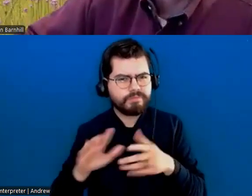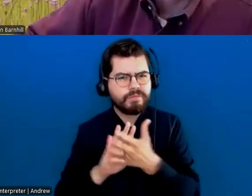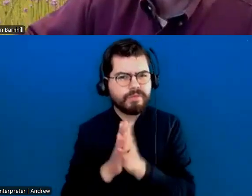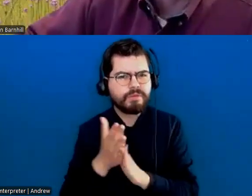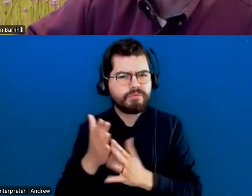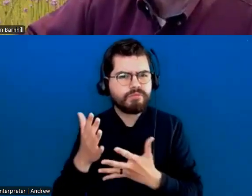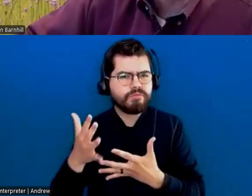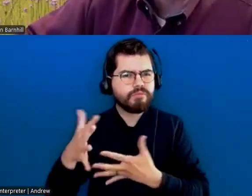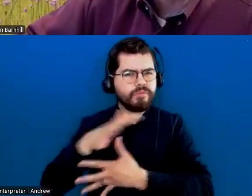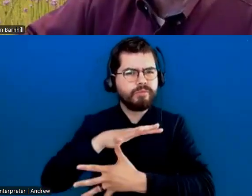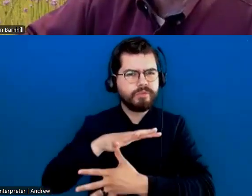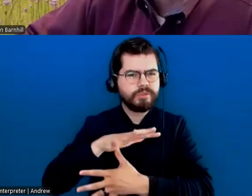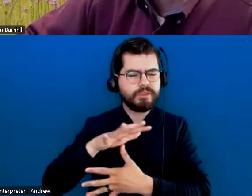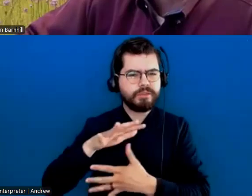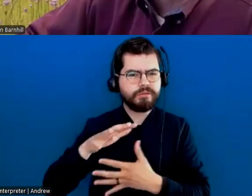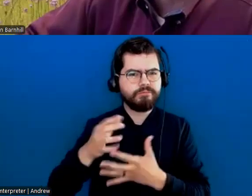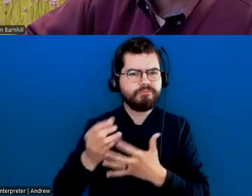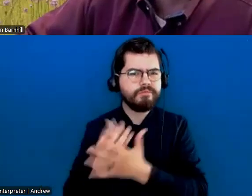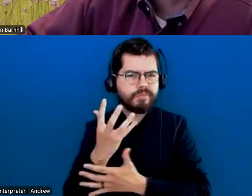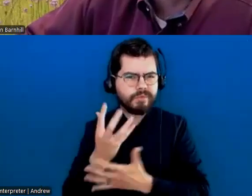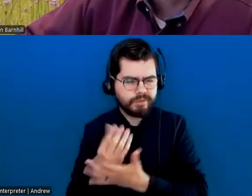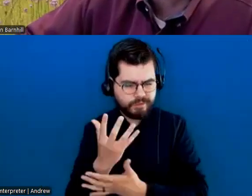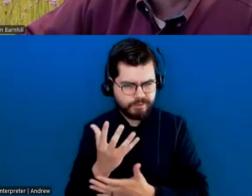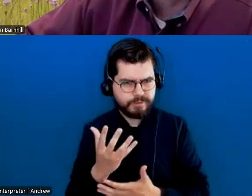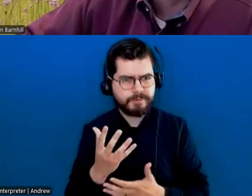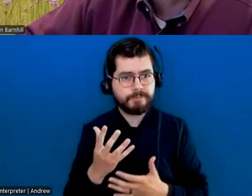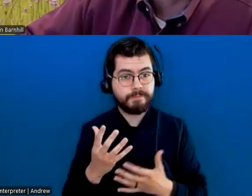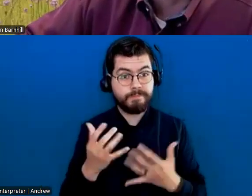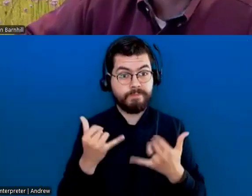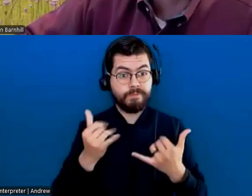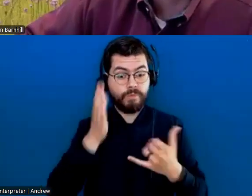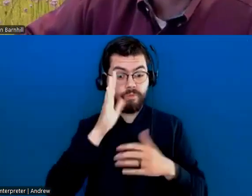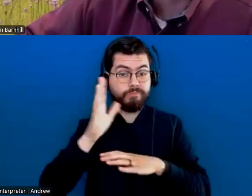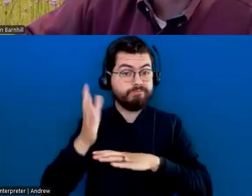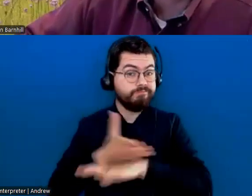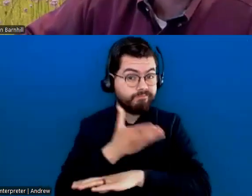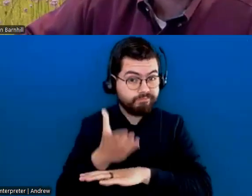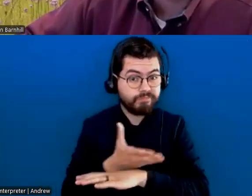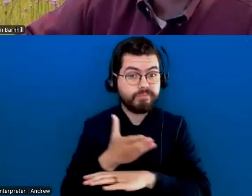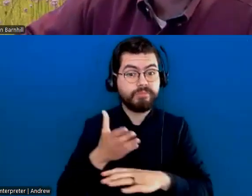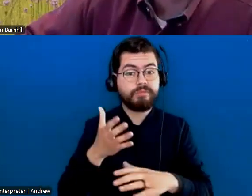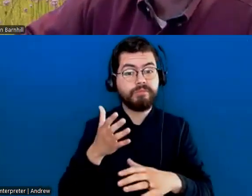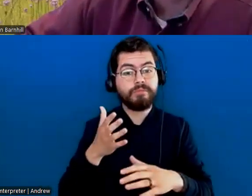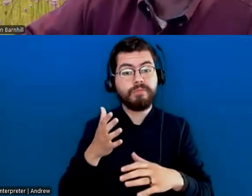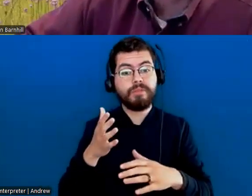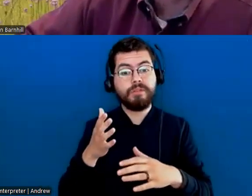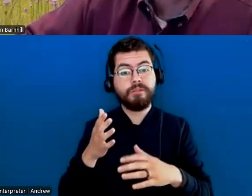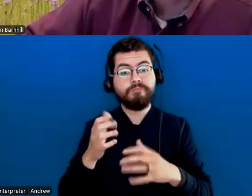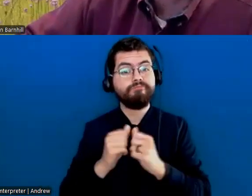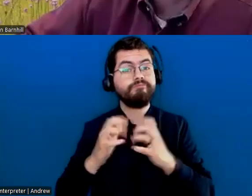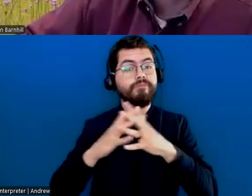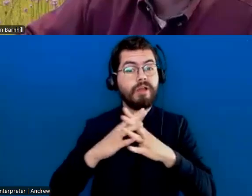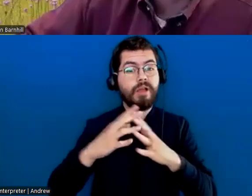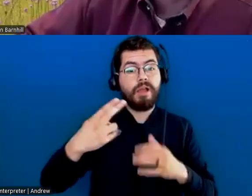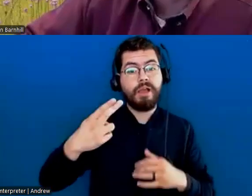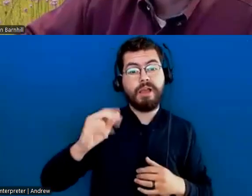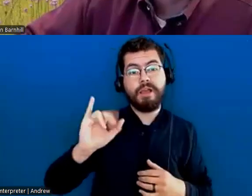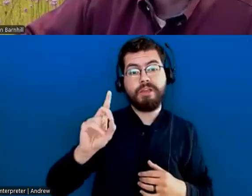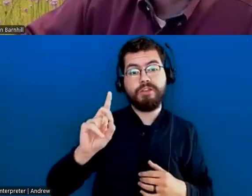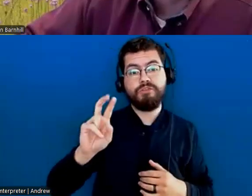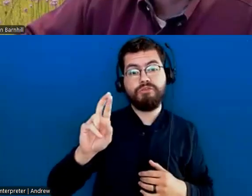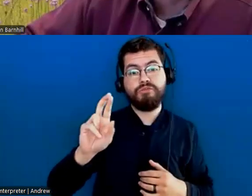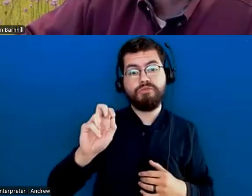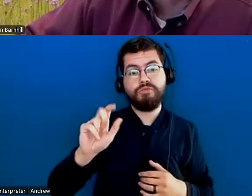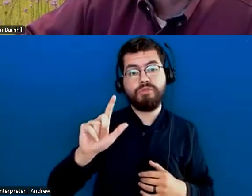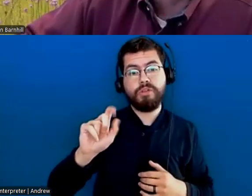old Carolina Bay. And you know, we're about to restore hydrology to the site. And we just finished